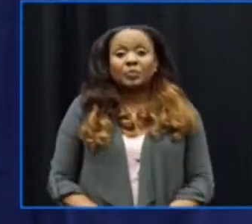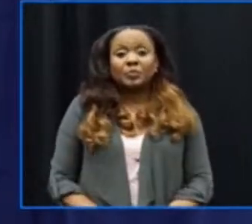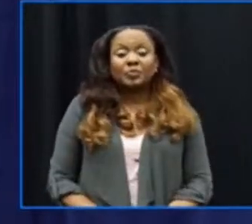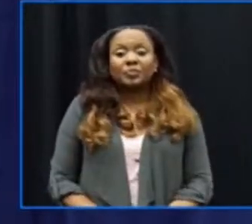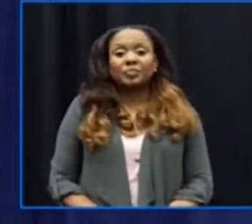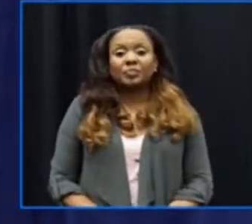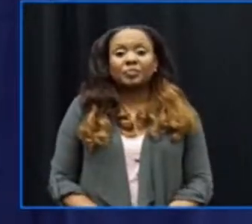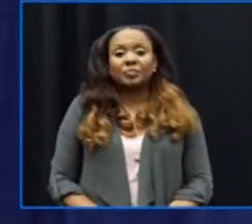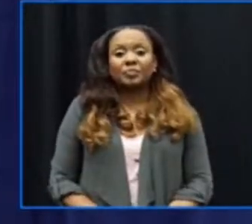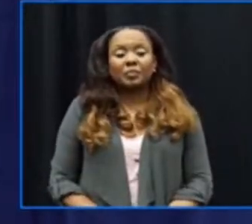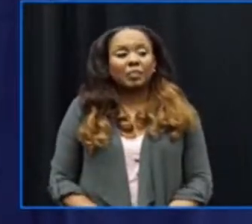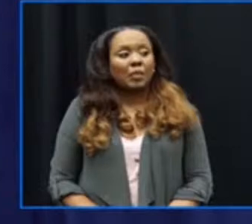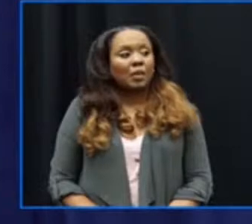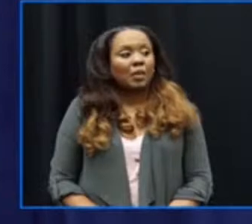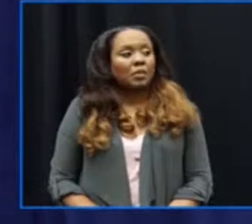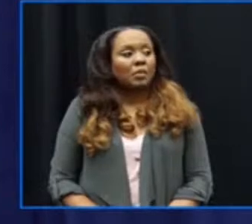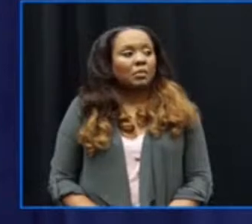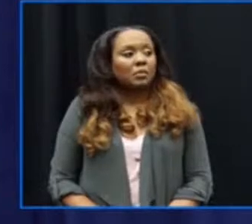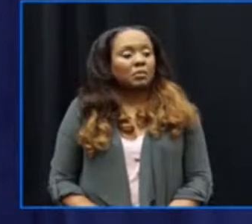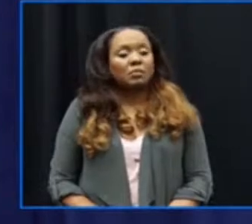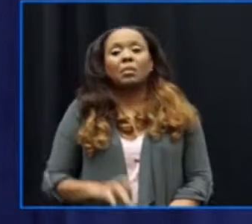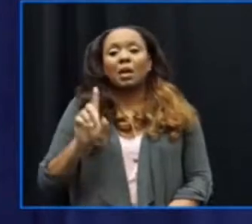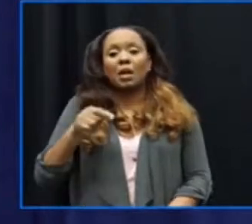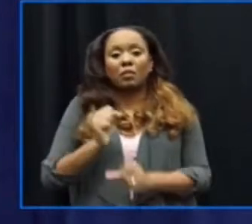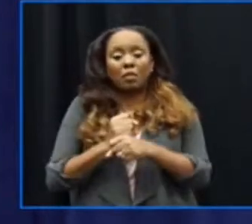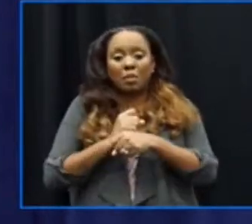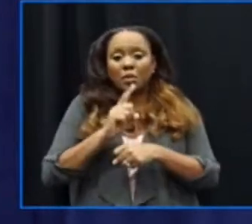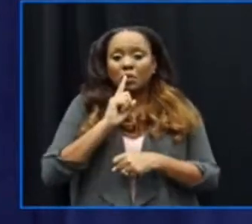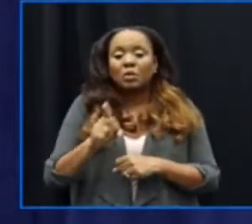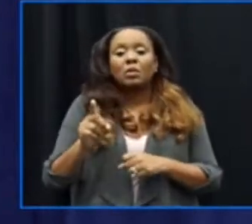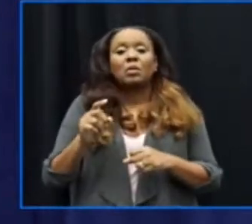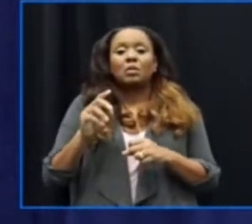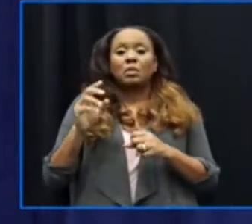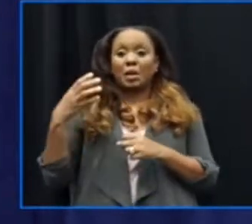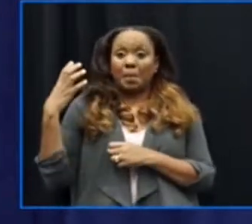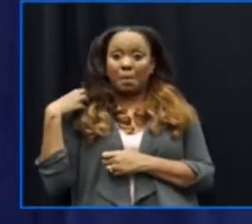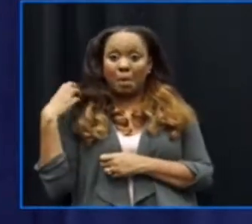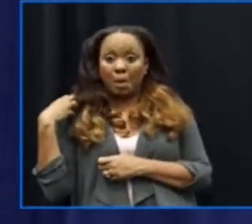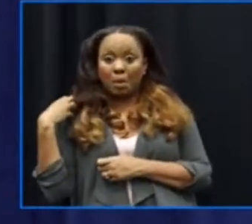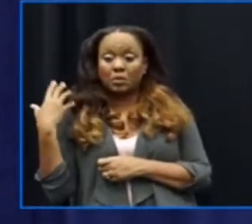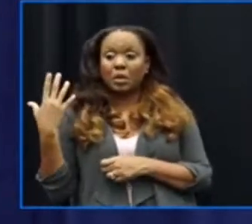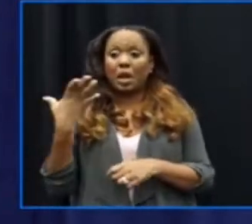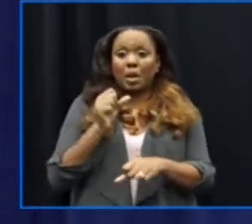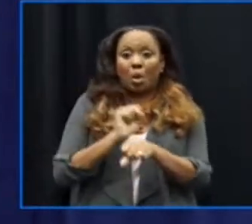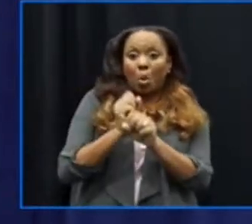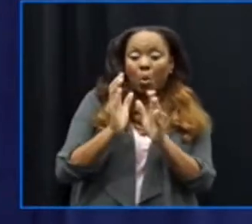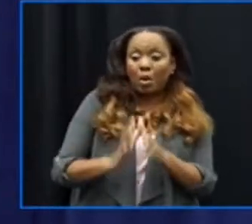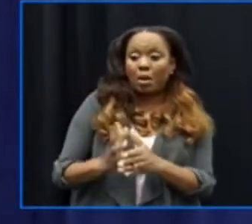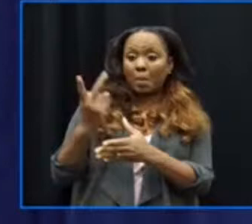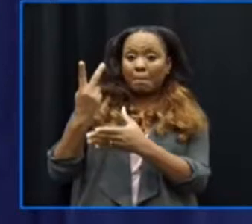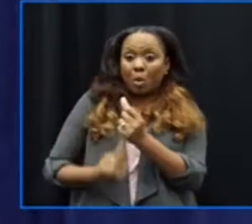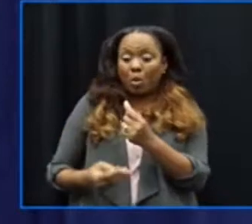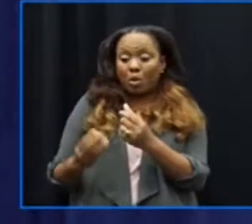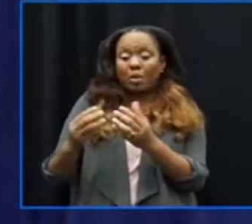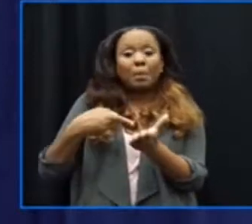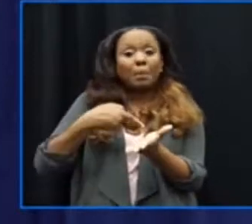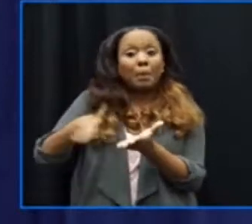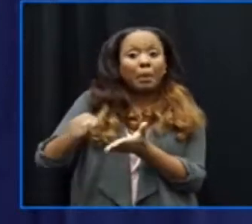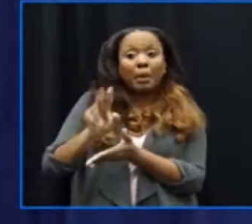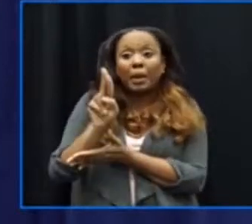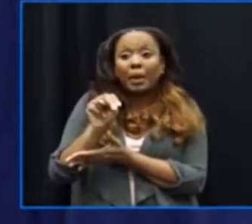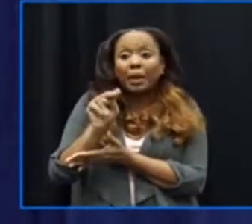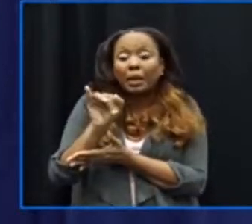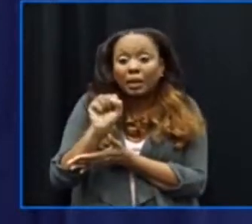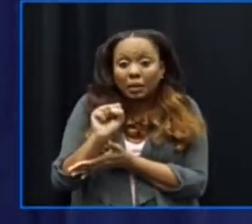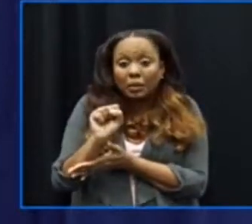the contributors to the NIS, which are employers and workers, are the same essential contributors